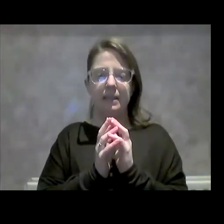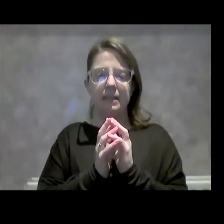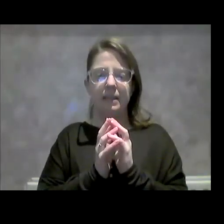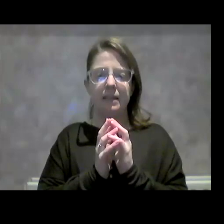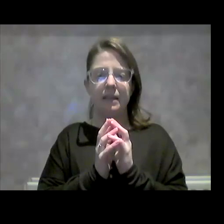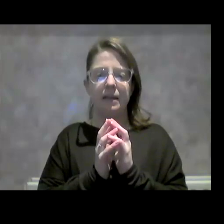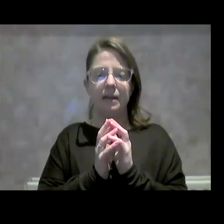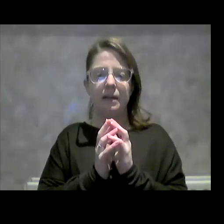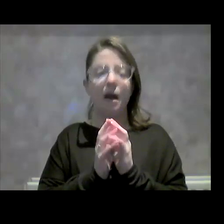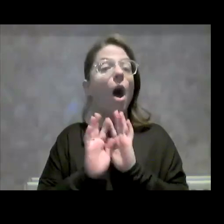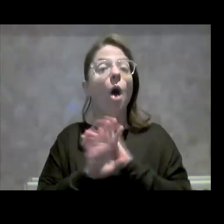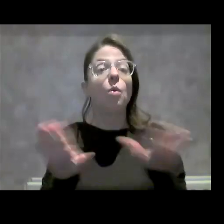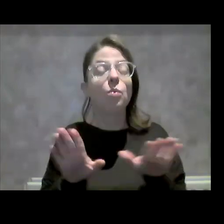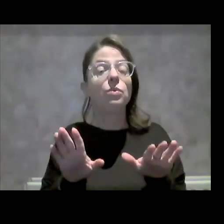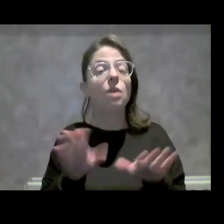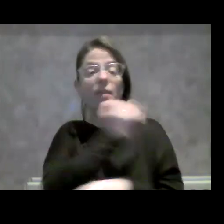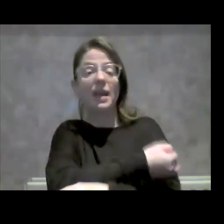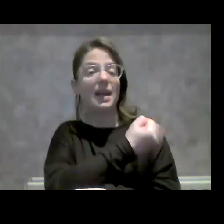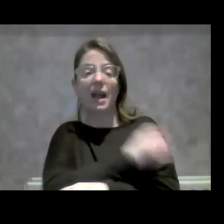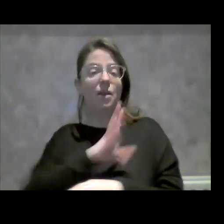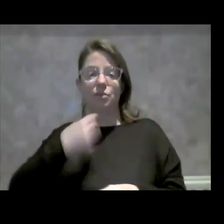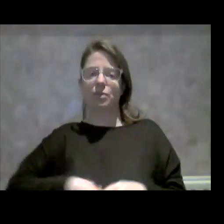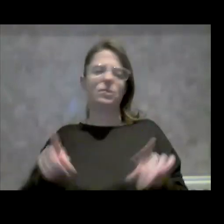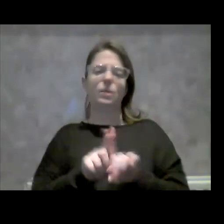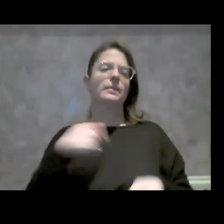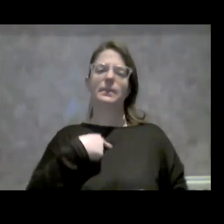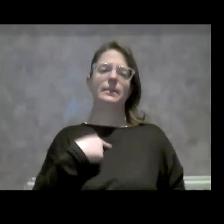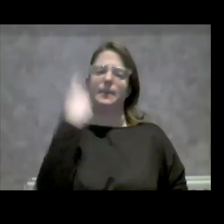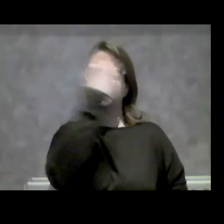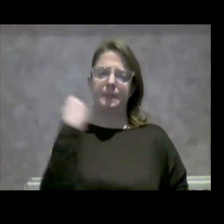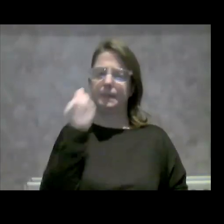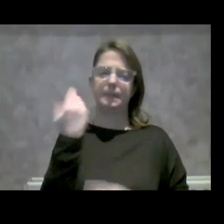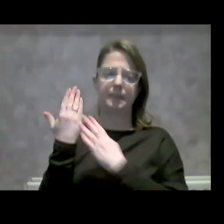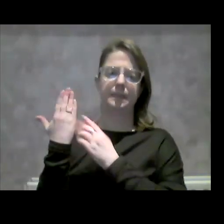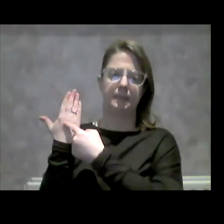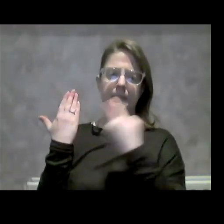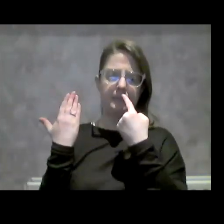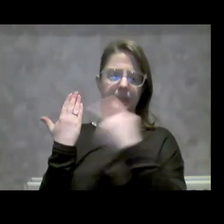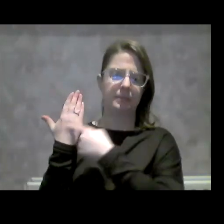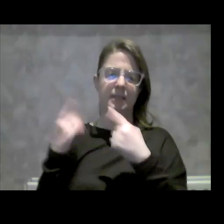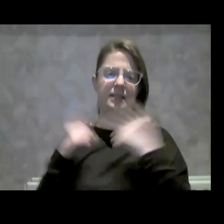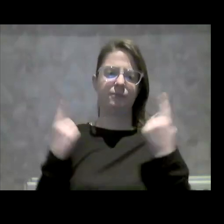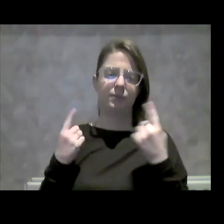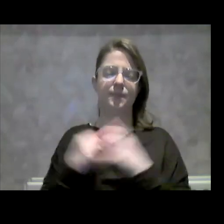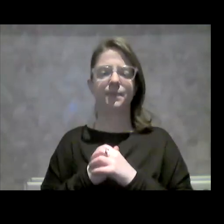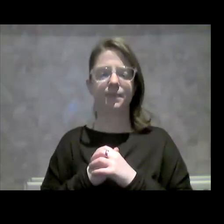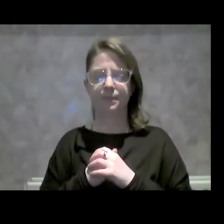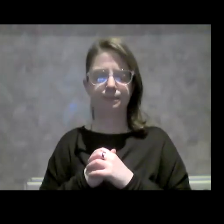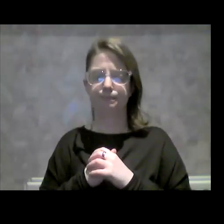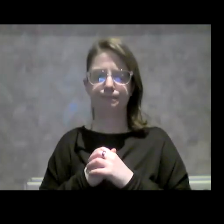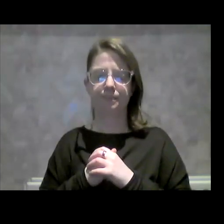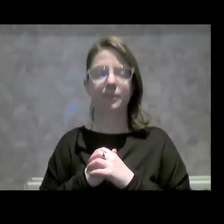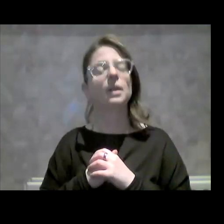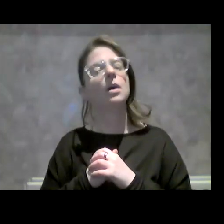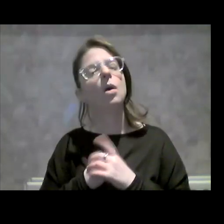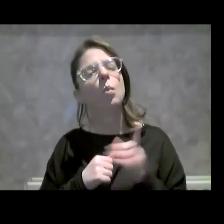No, I'm not the cowardly trans femme. I told you that already. Look, how about I put the bubble machine...